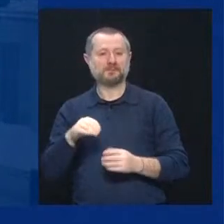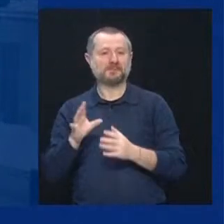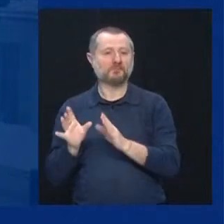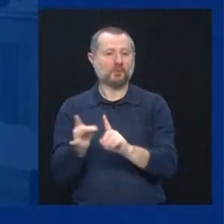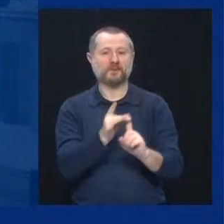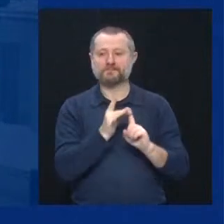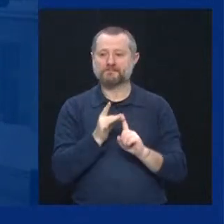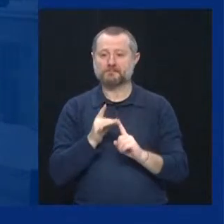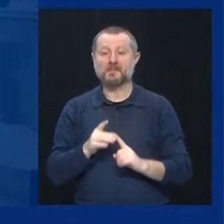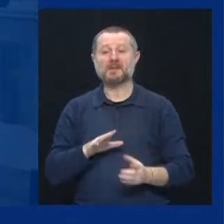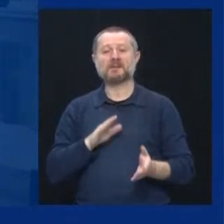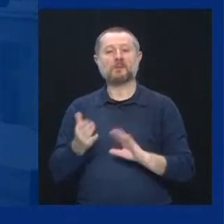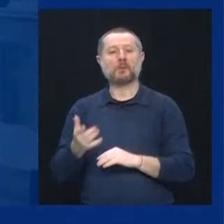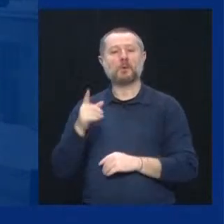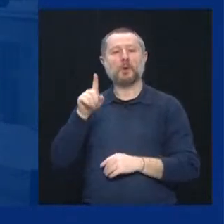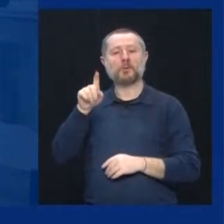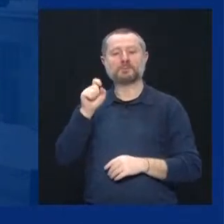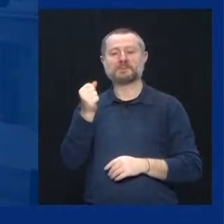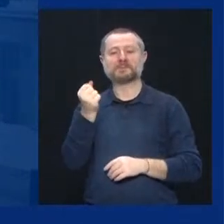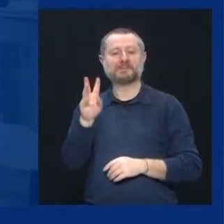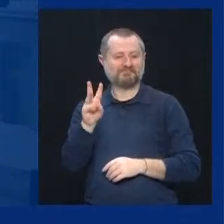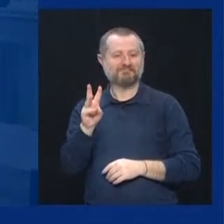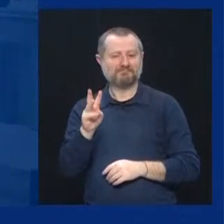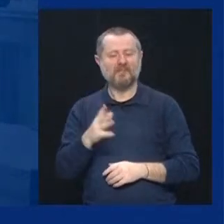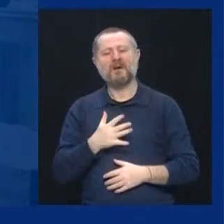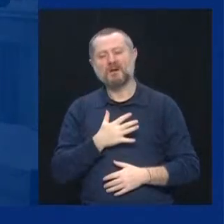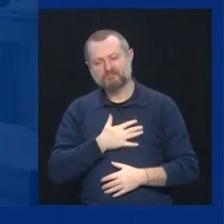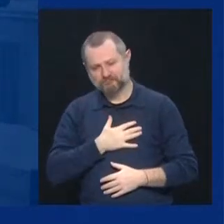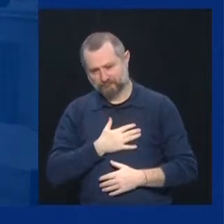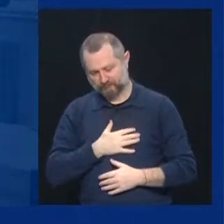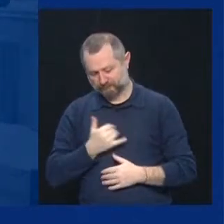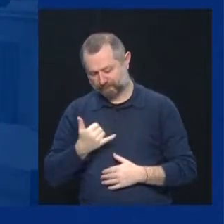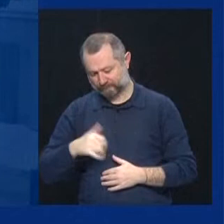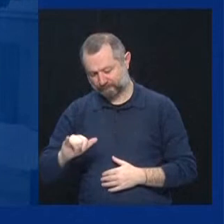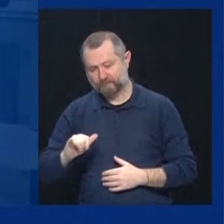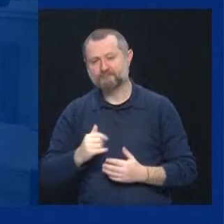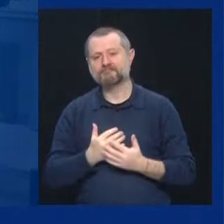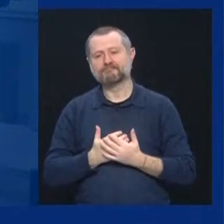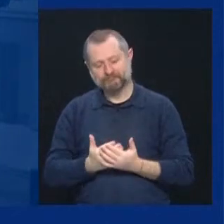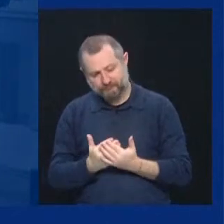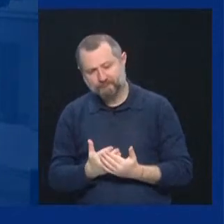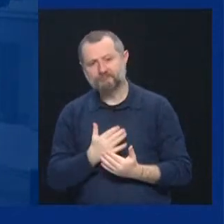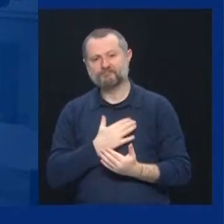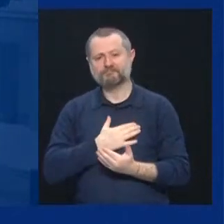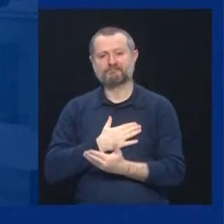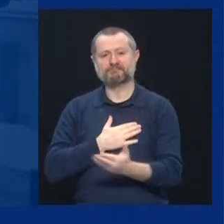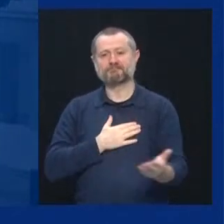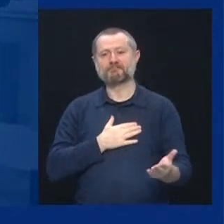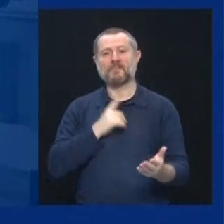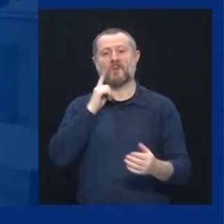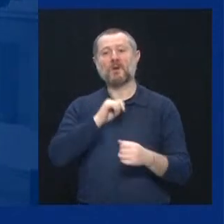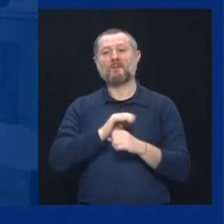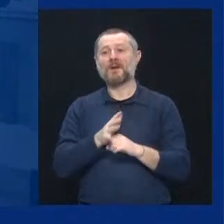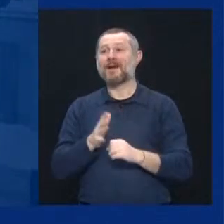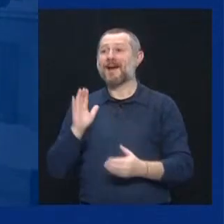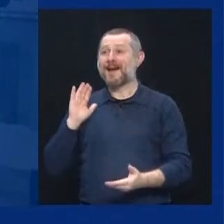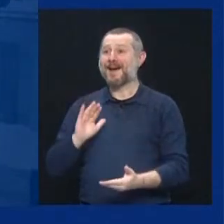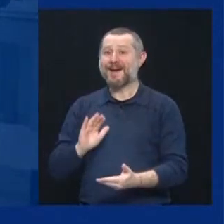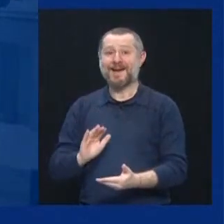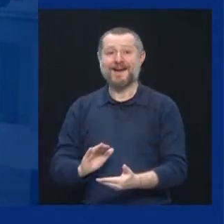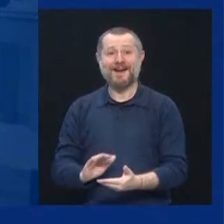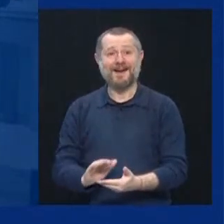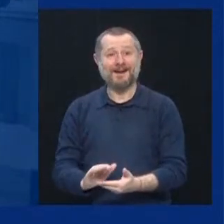Statewide deaths, 116. Still, we like to think that we're past this, or we're getting past